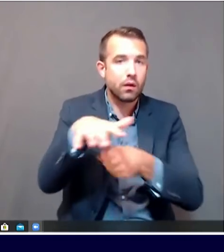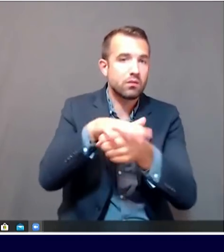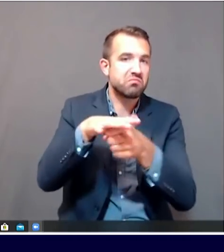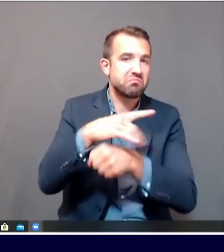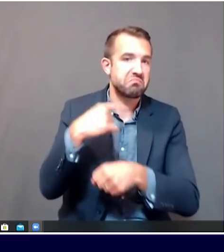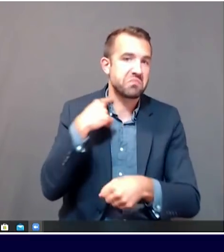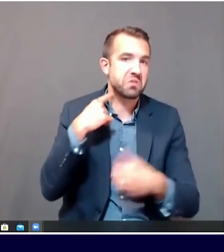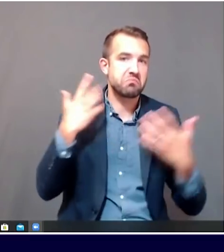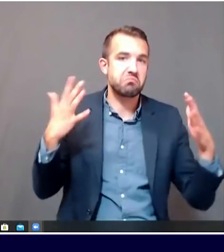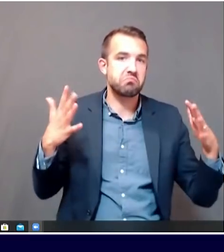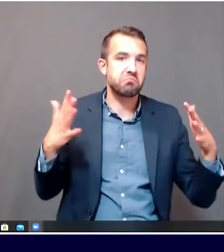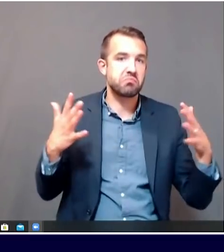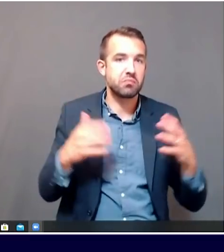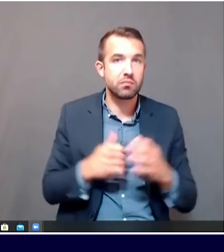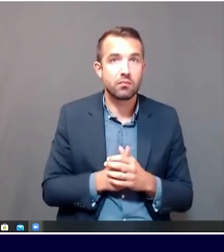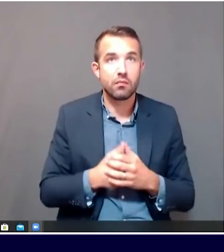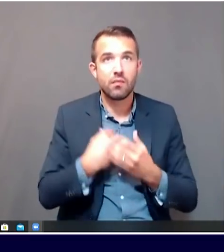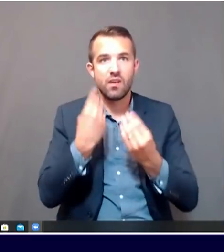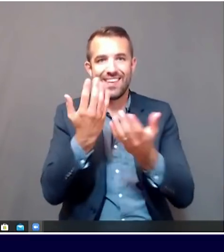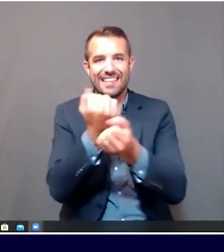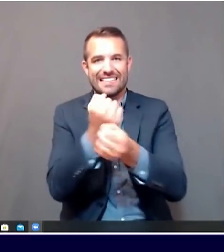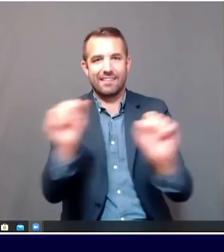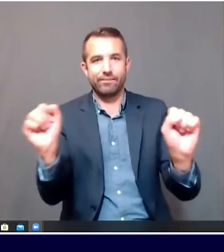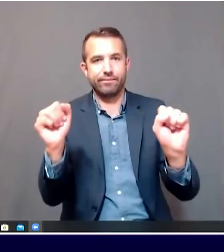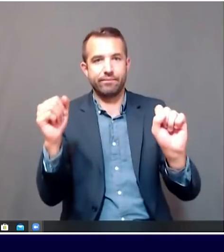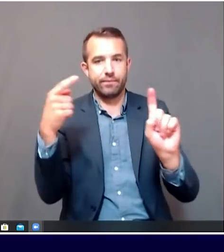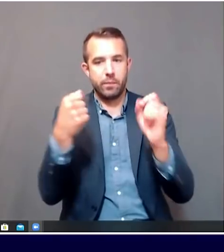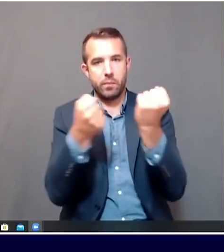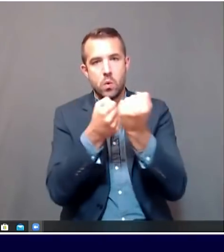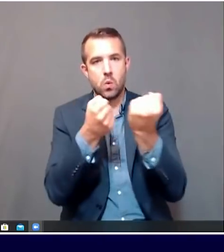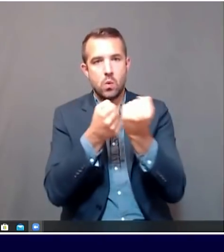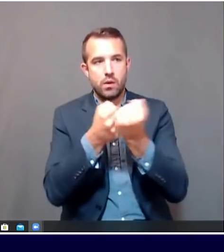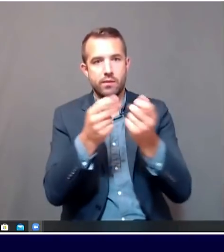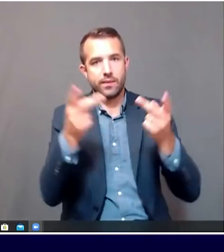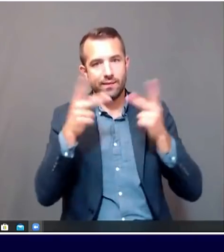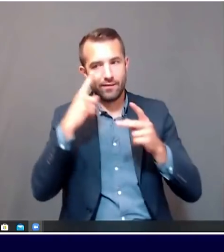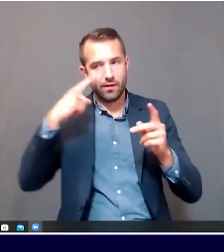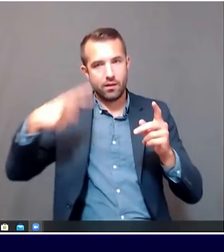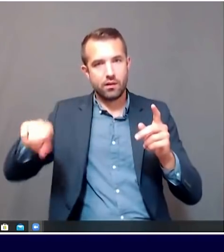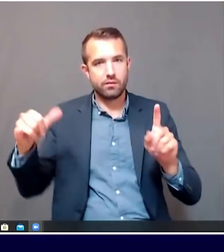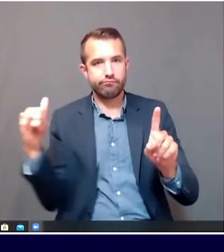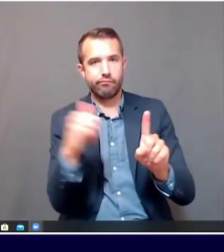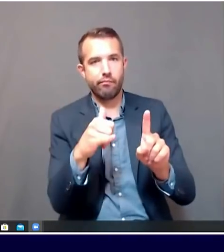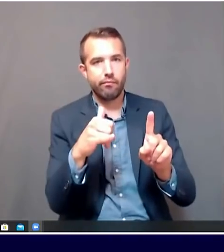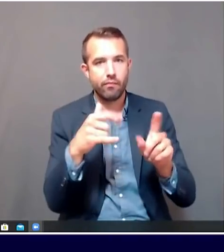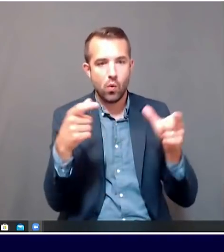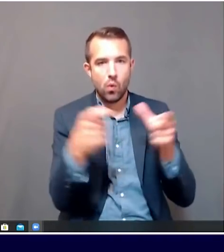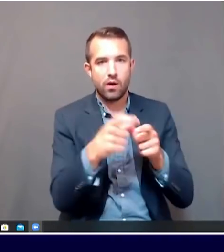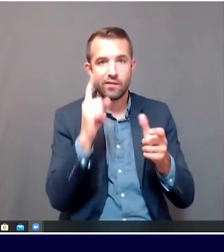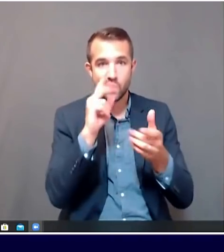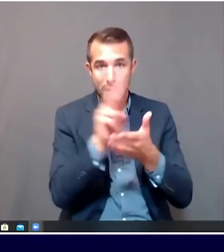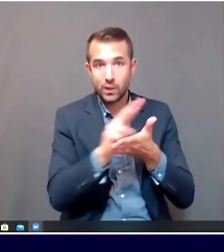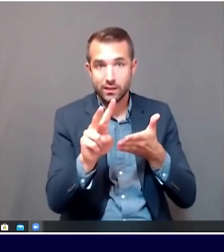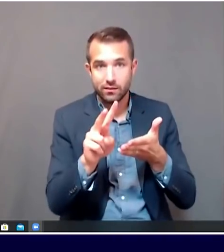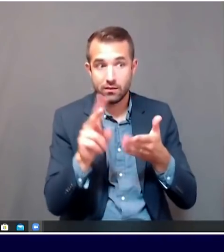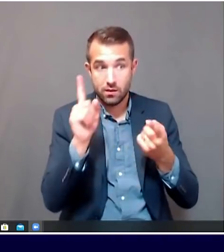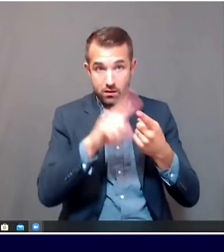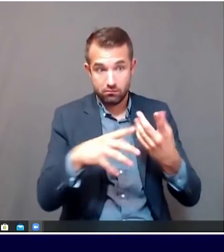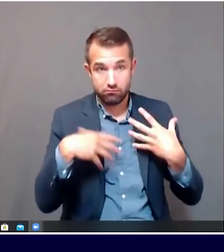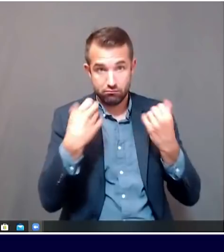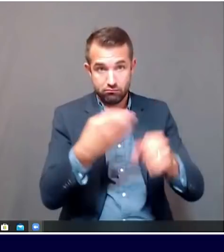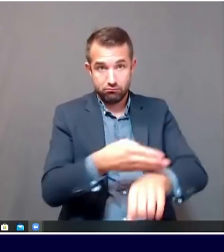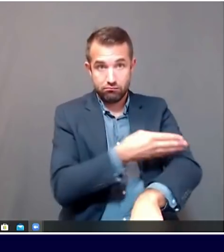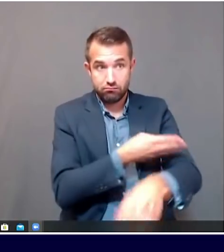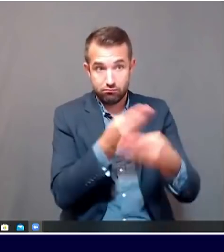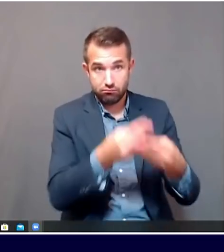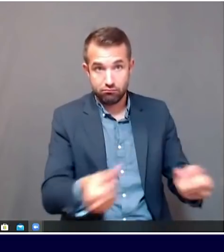provided a safe, supportive place where they can remain and through their quarantine process, make sure that they've got all the supports they